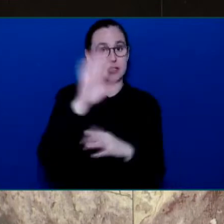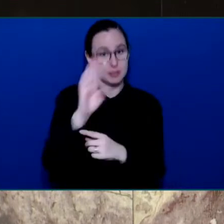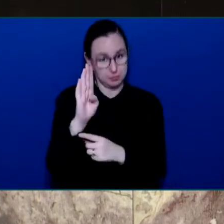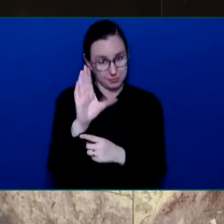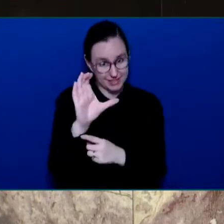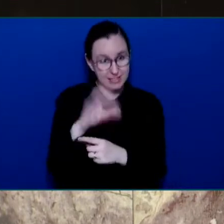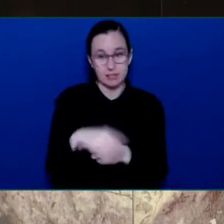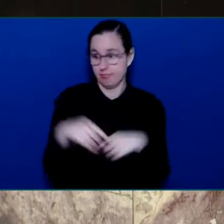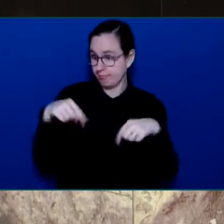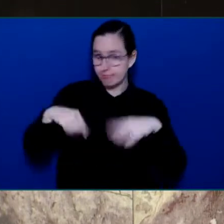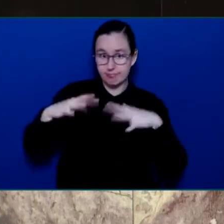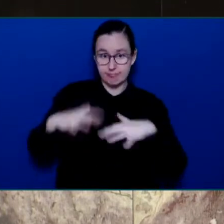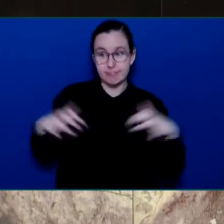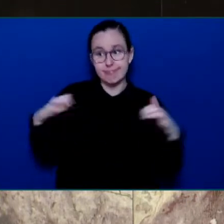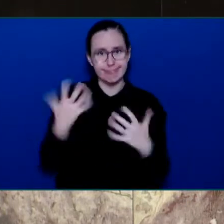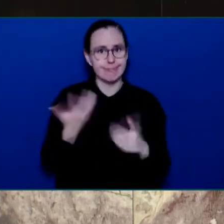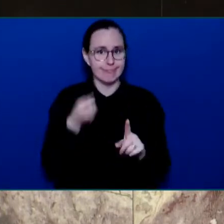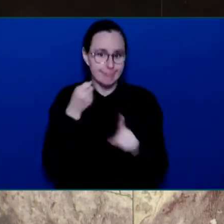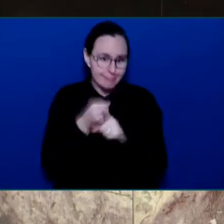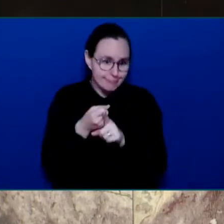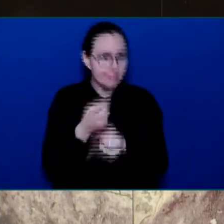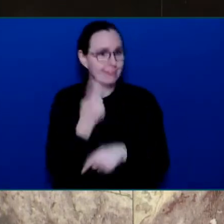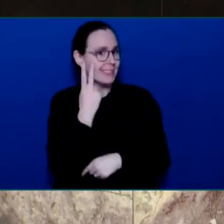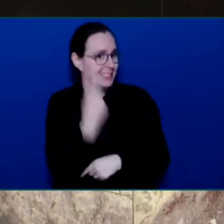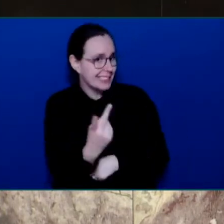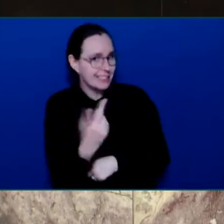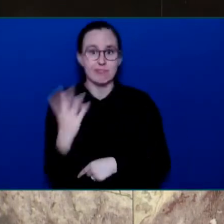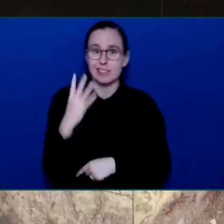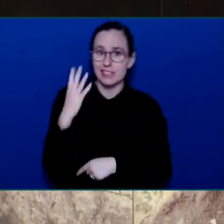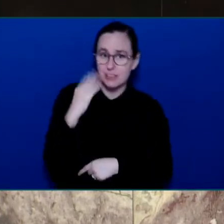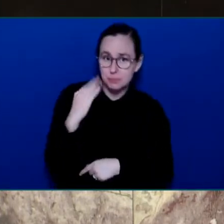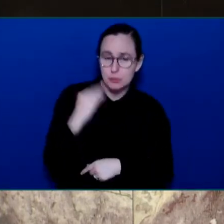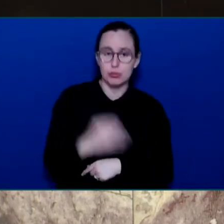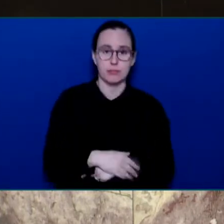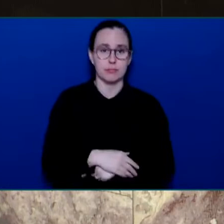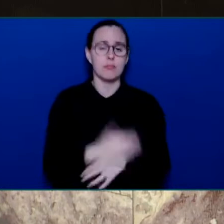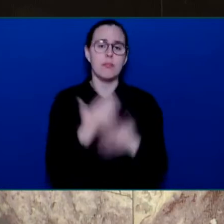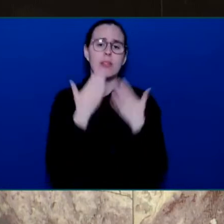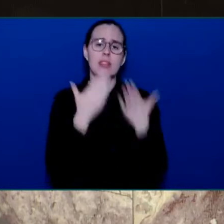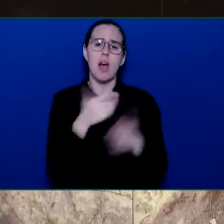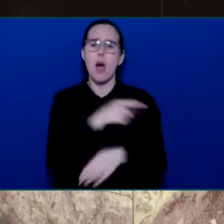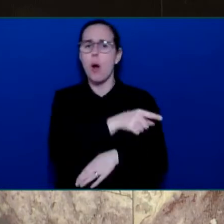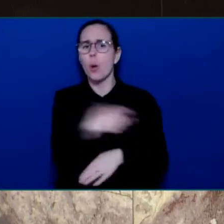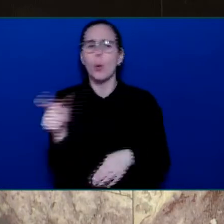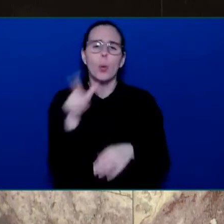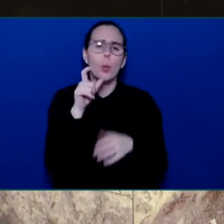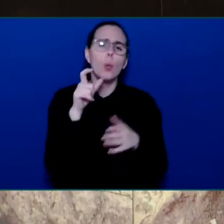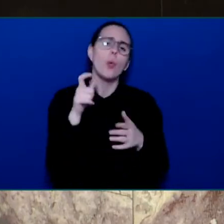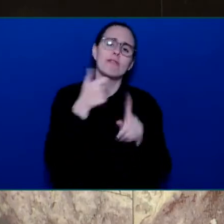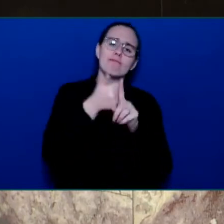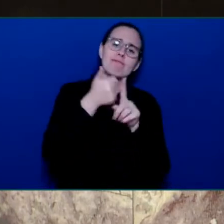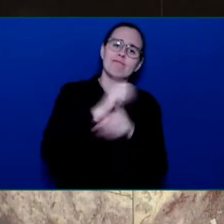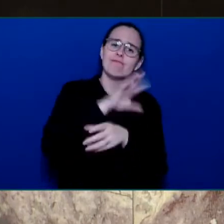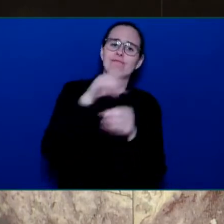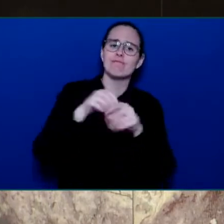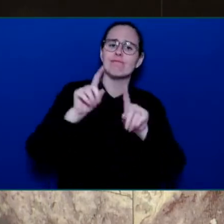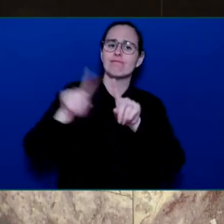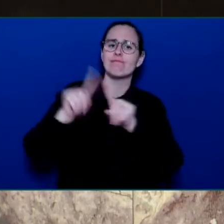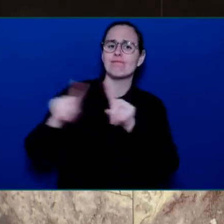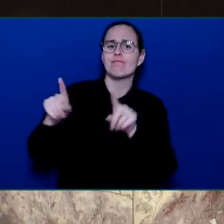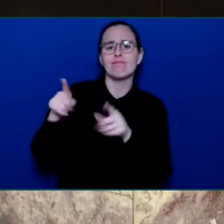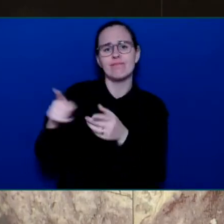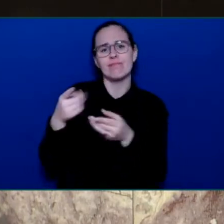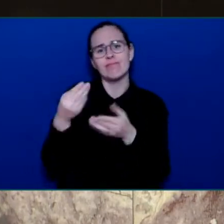different fundraising events, whether it was our Minister of Post-Secondary Education or members of the opposition who participate in Movember. I also want to take